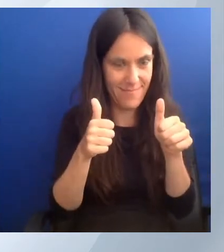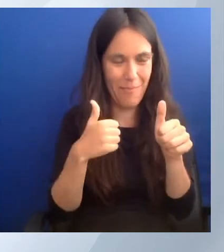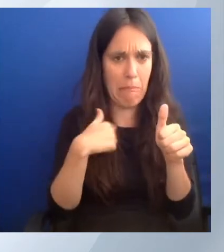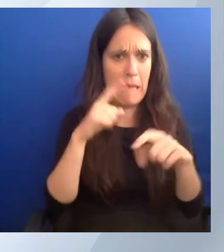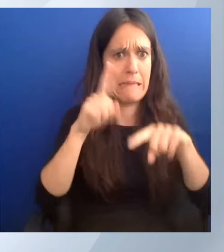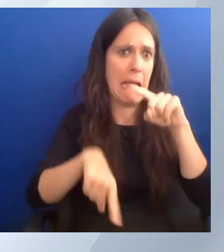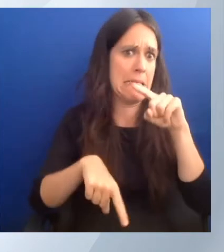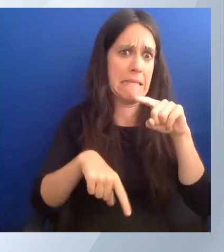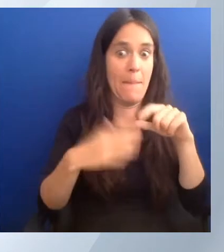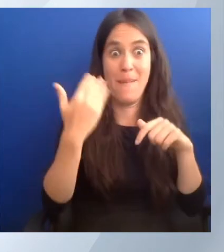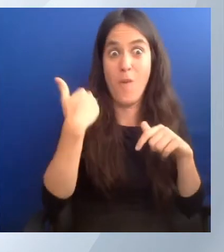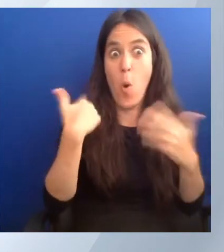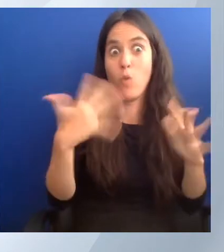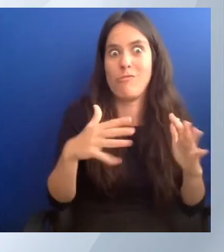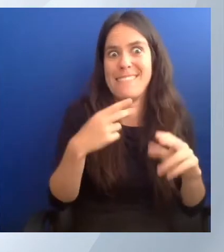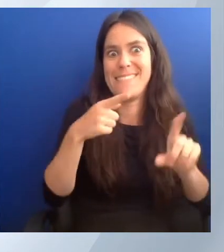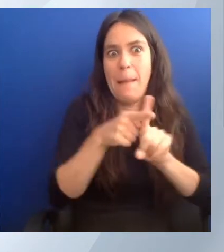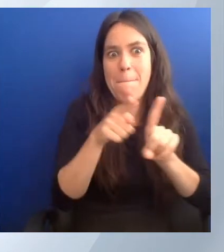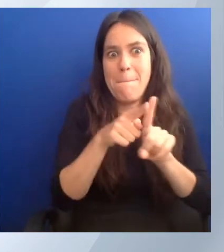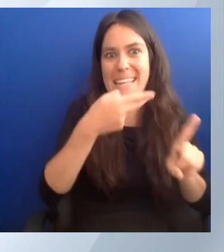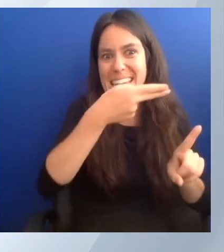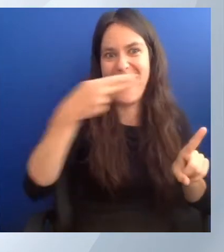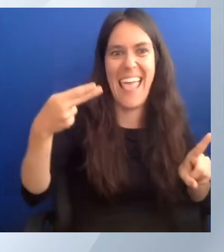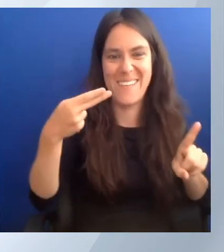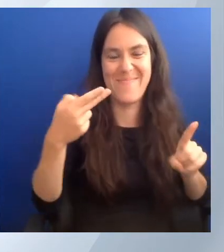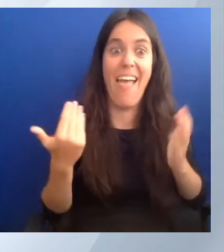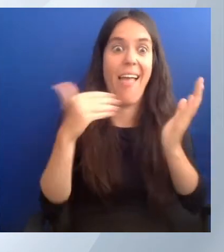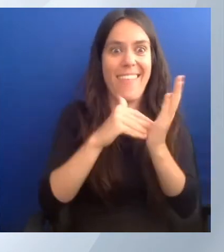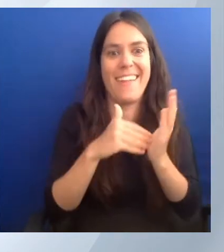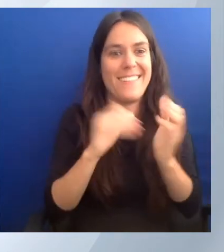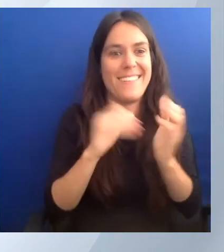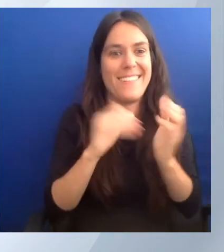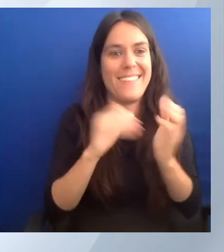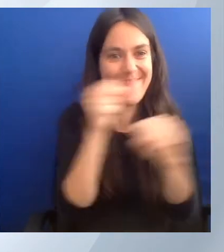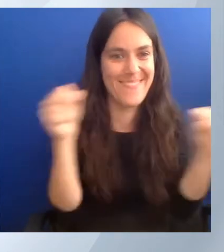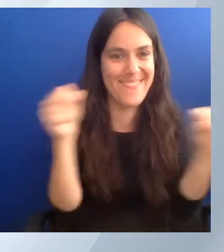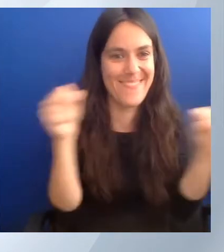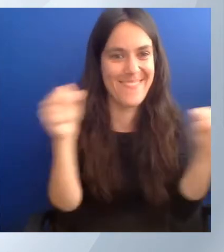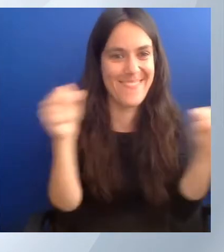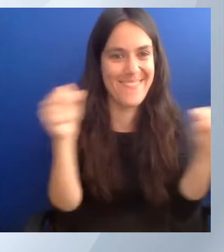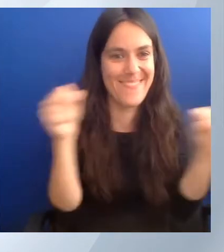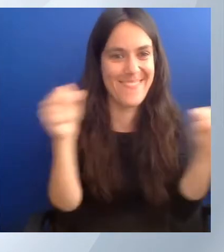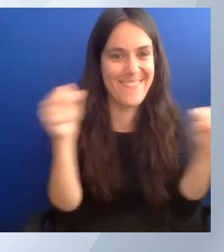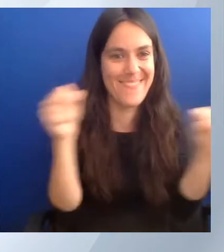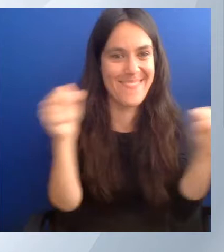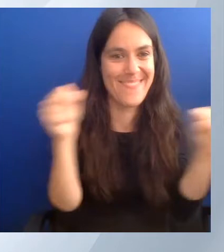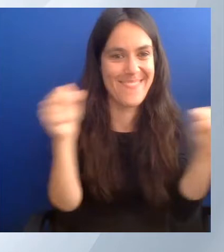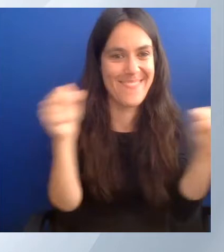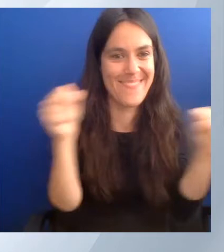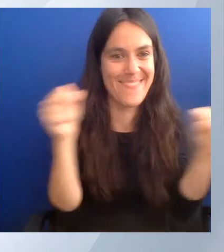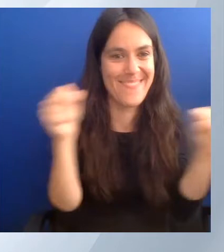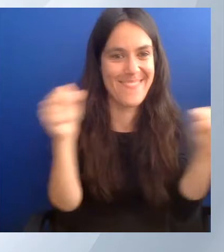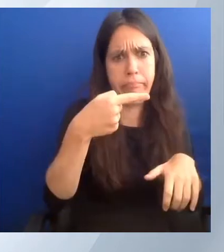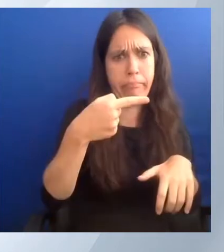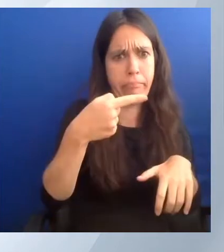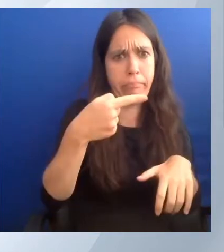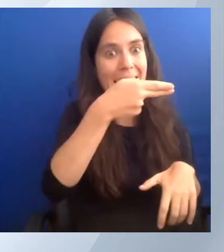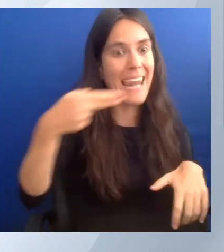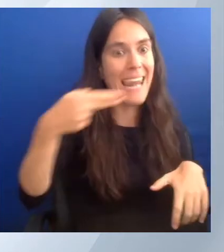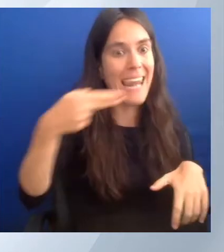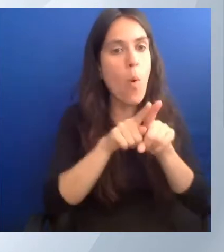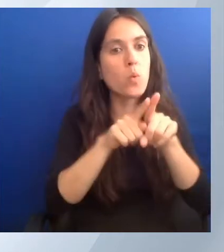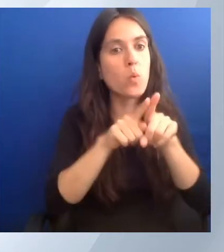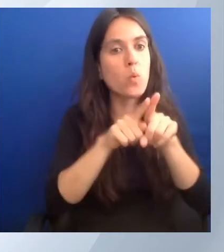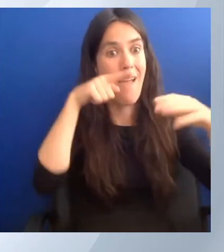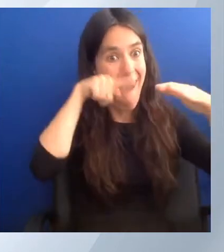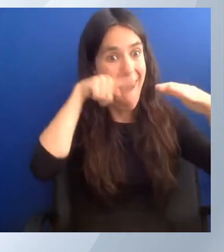use. As you can possibly see from this text down here, this name is also how we access our web app. So it has